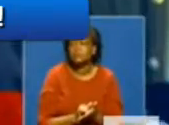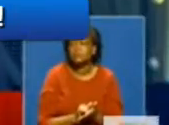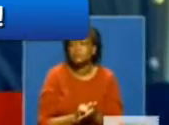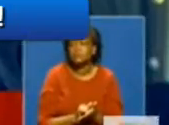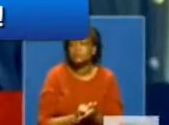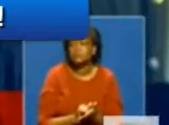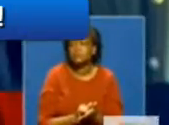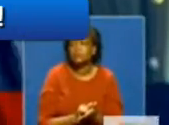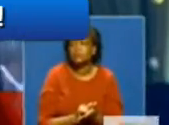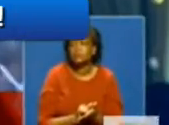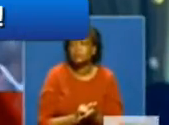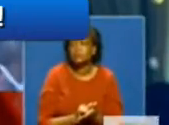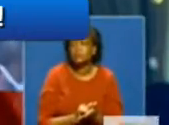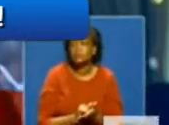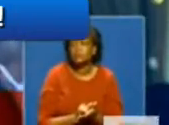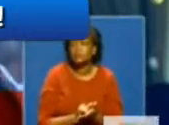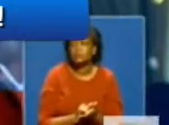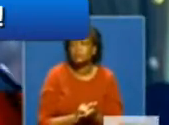the